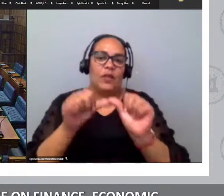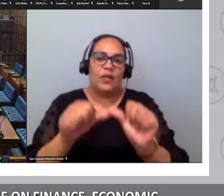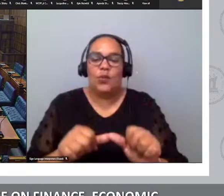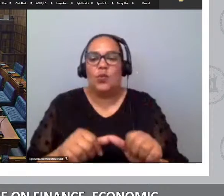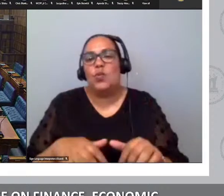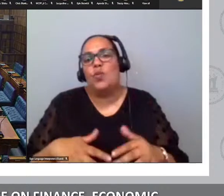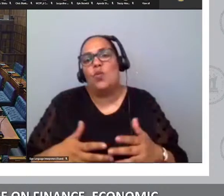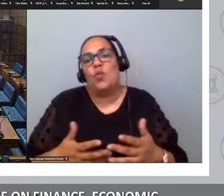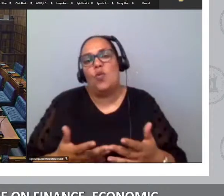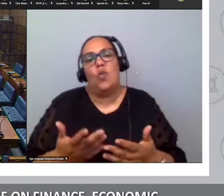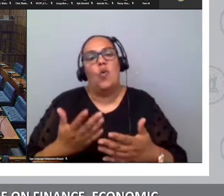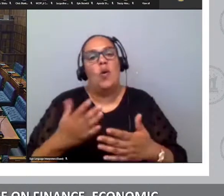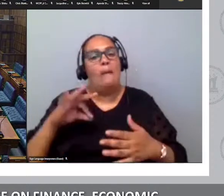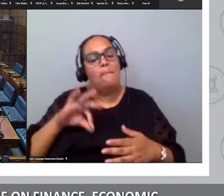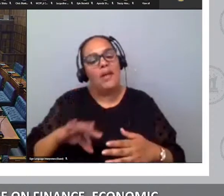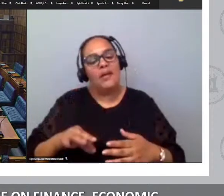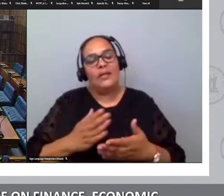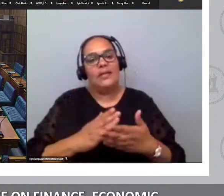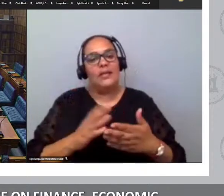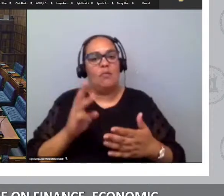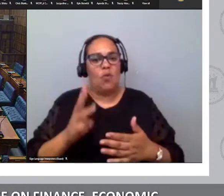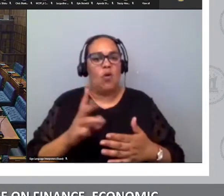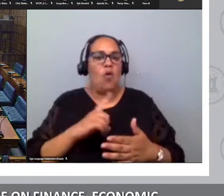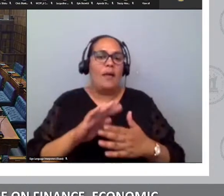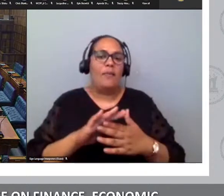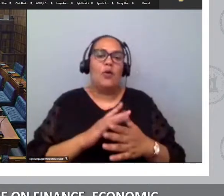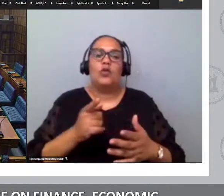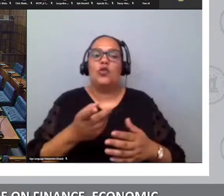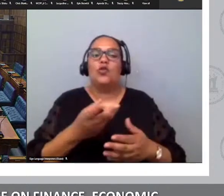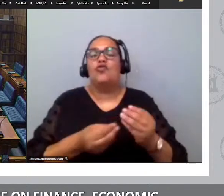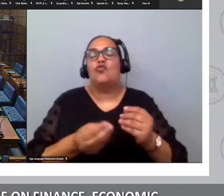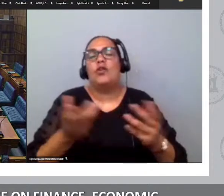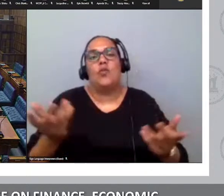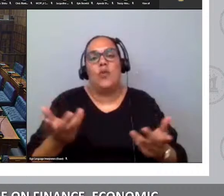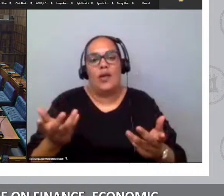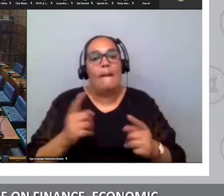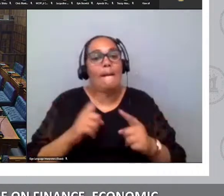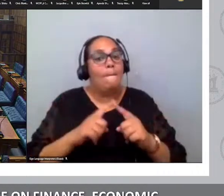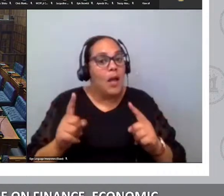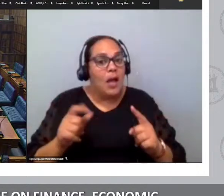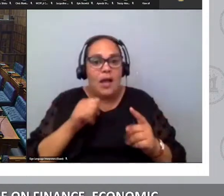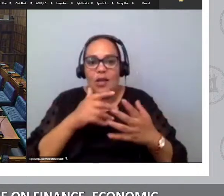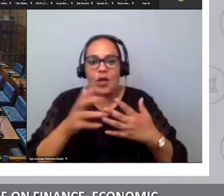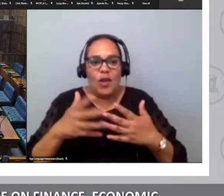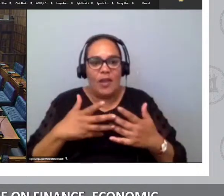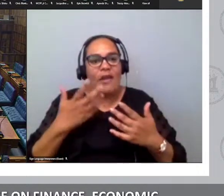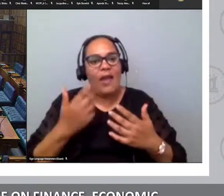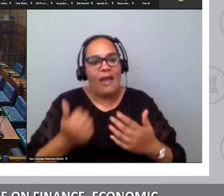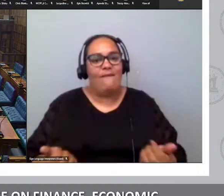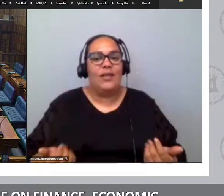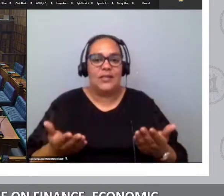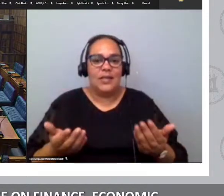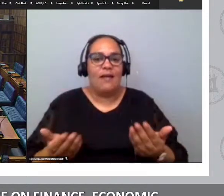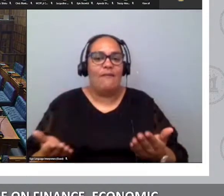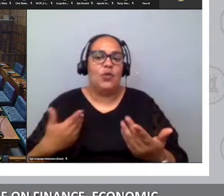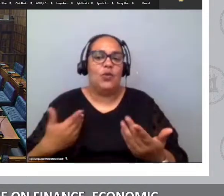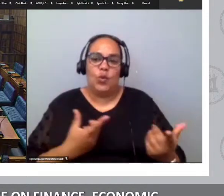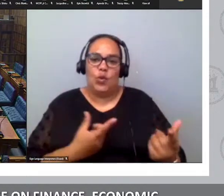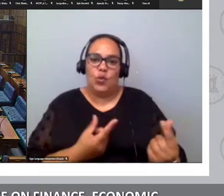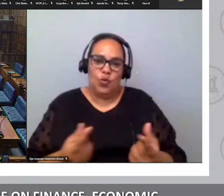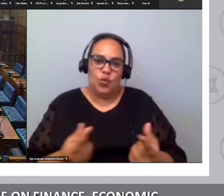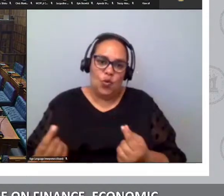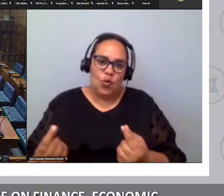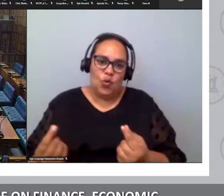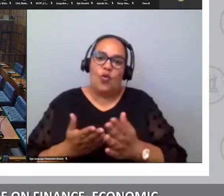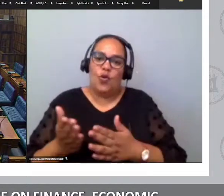uh some benefit out of it because of where the vessels are trading to however there are services that we do through our